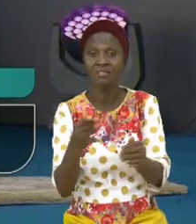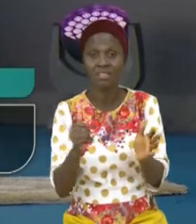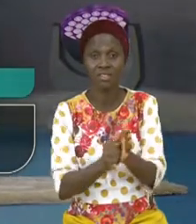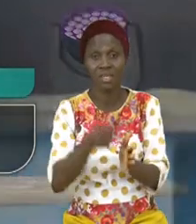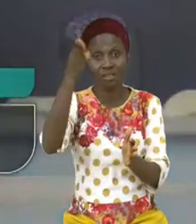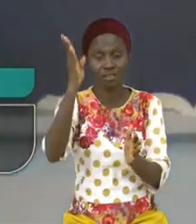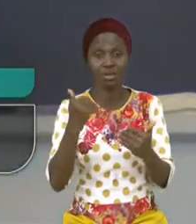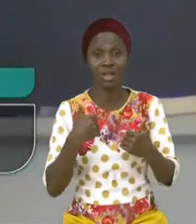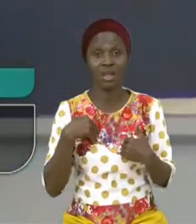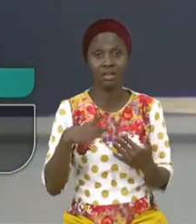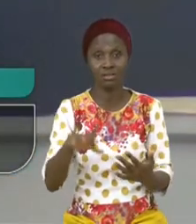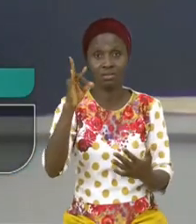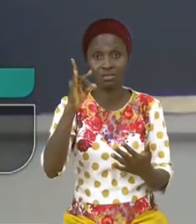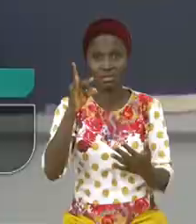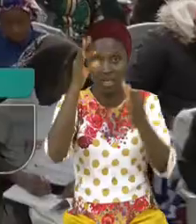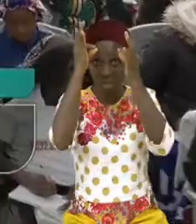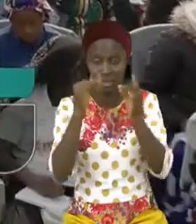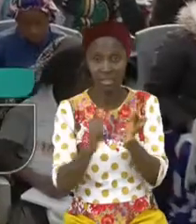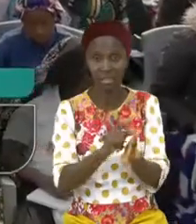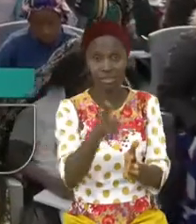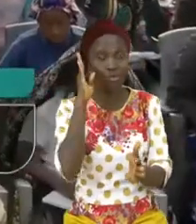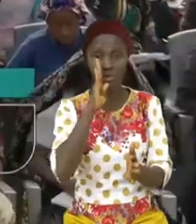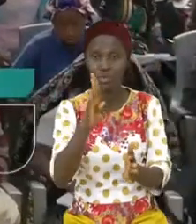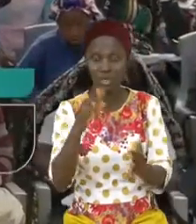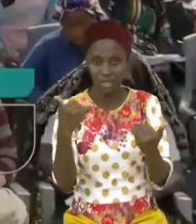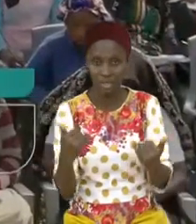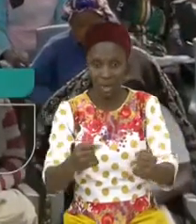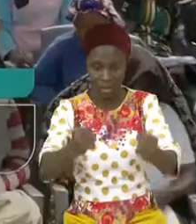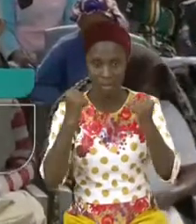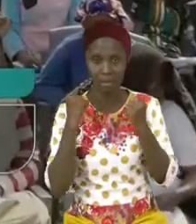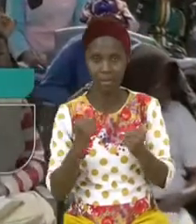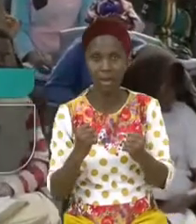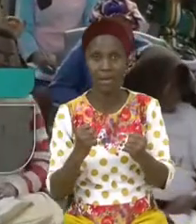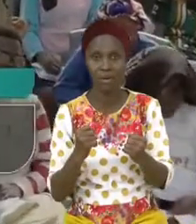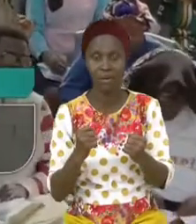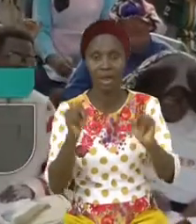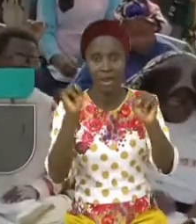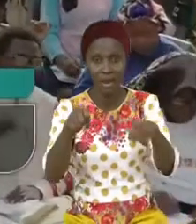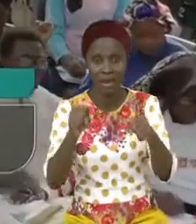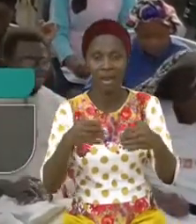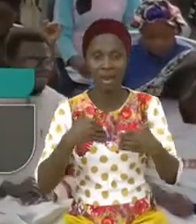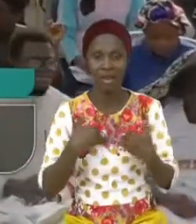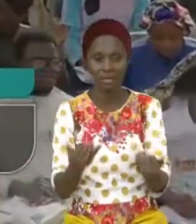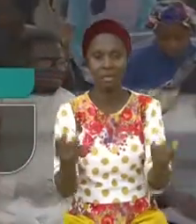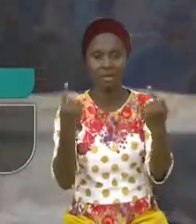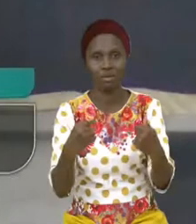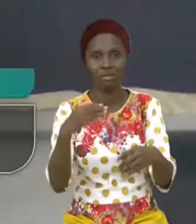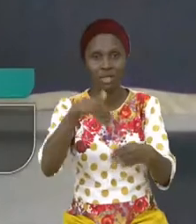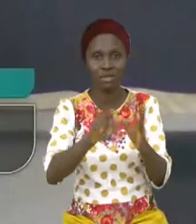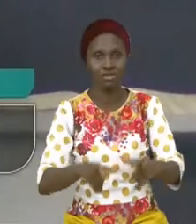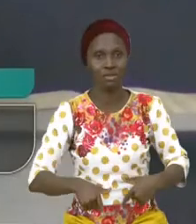empowerment has now come empowerment in your life and then you'll be